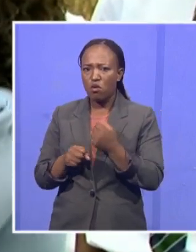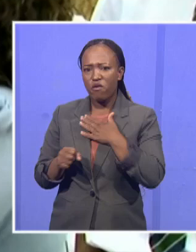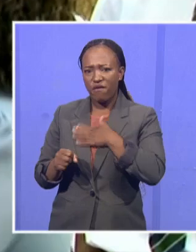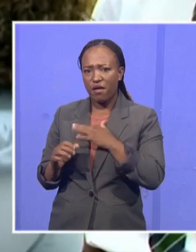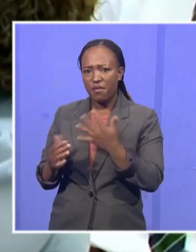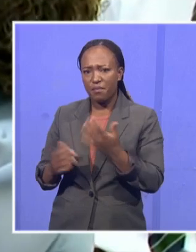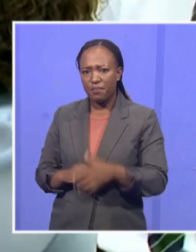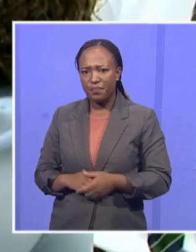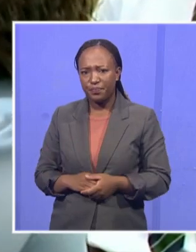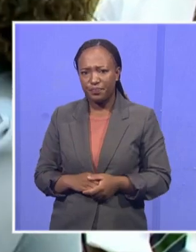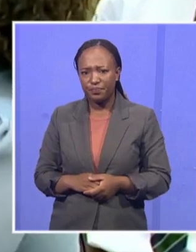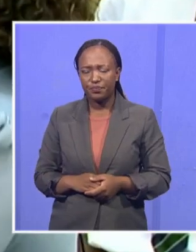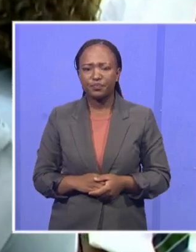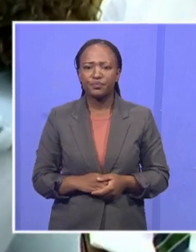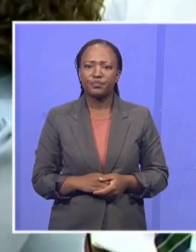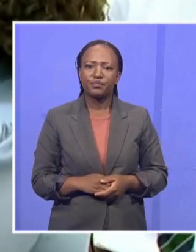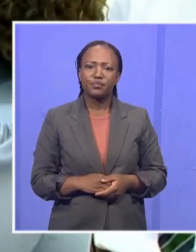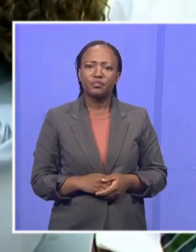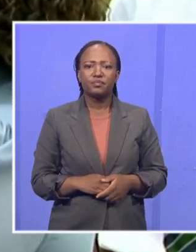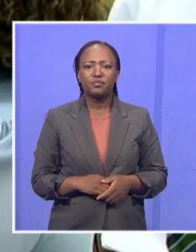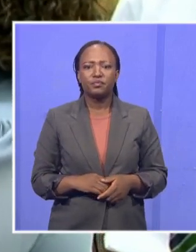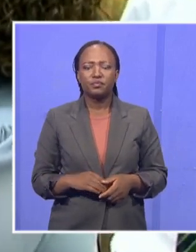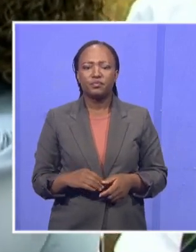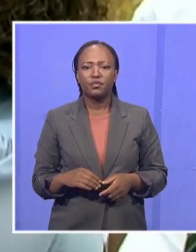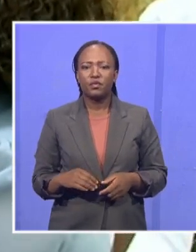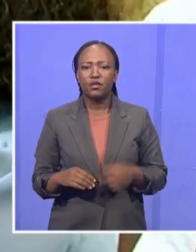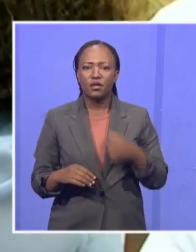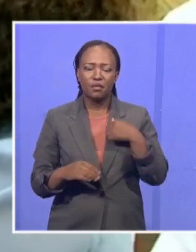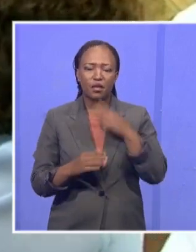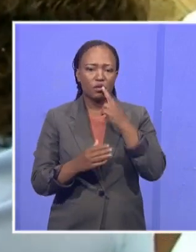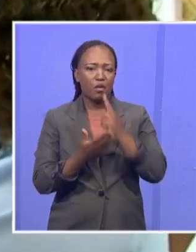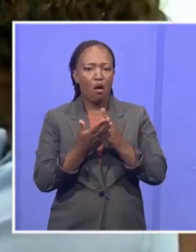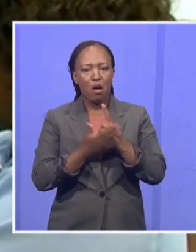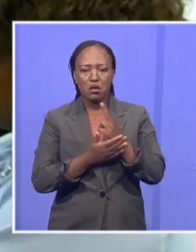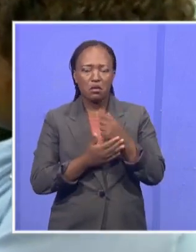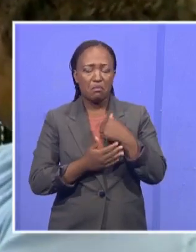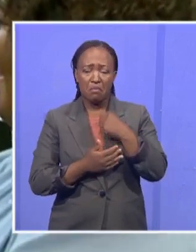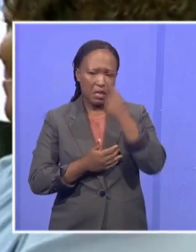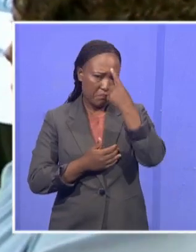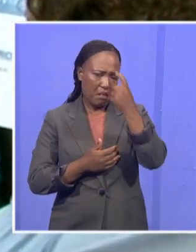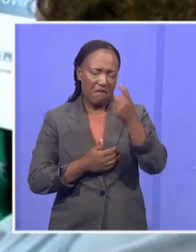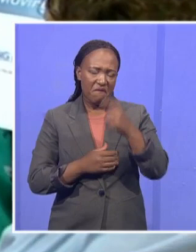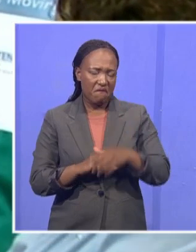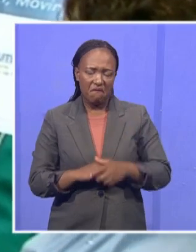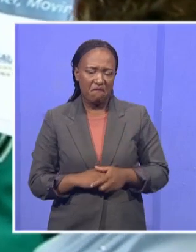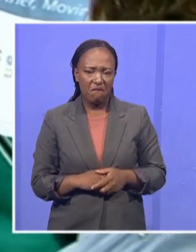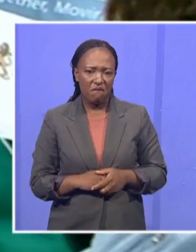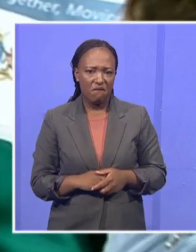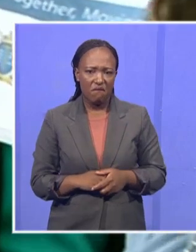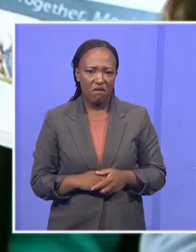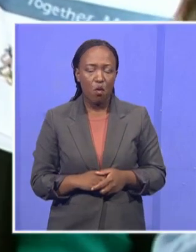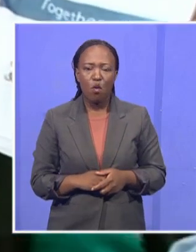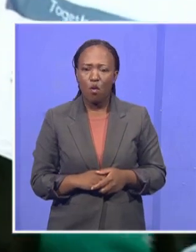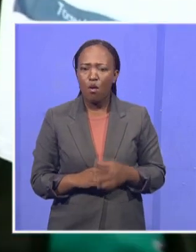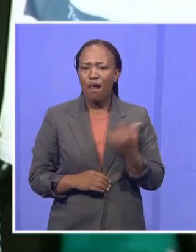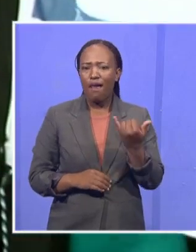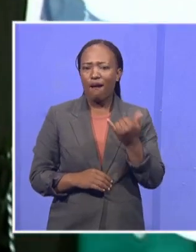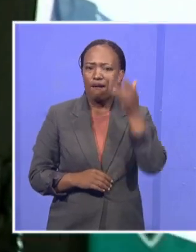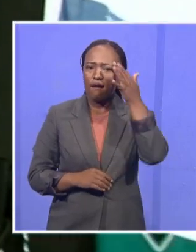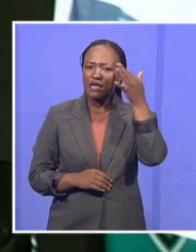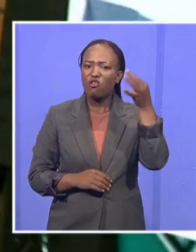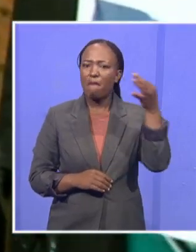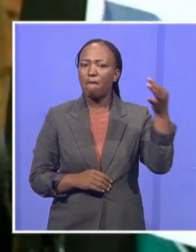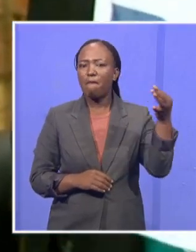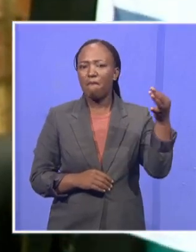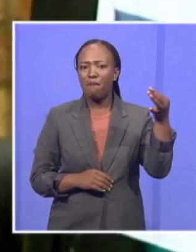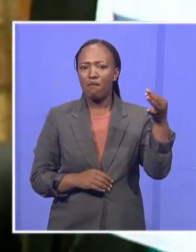feel? To be honest, I don't believe it right now because it has been a dream. So being in the